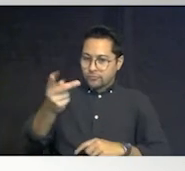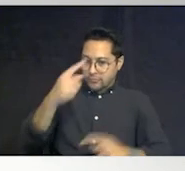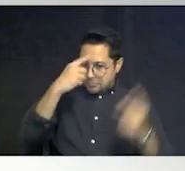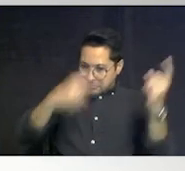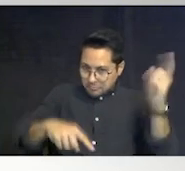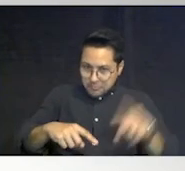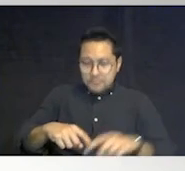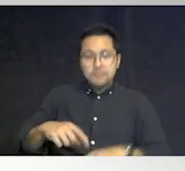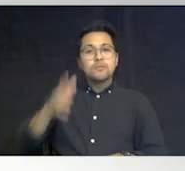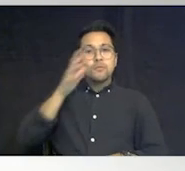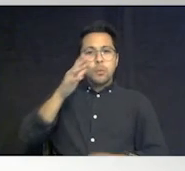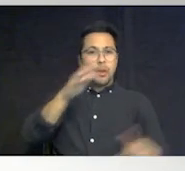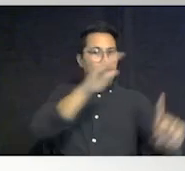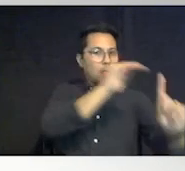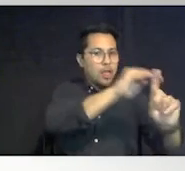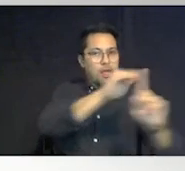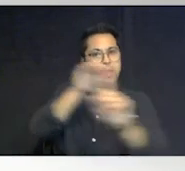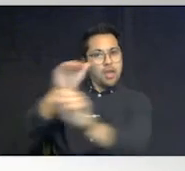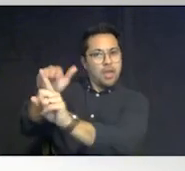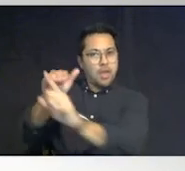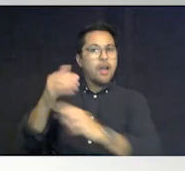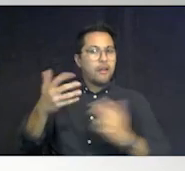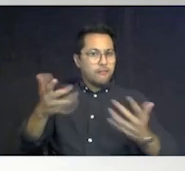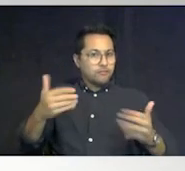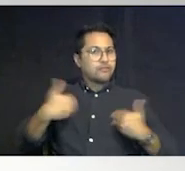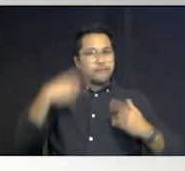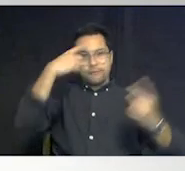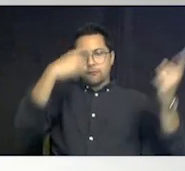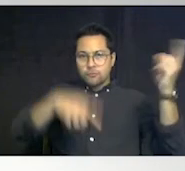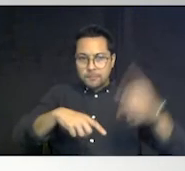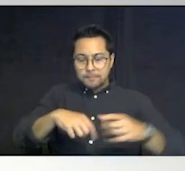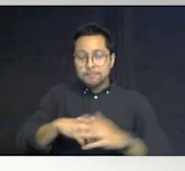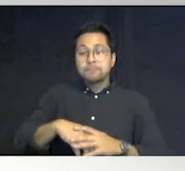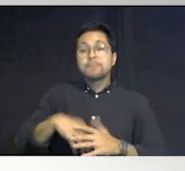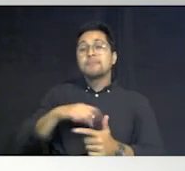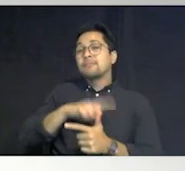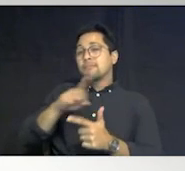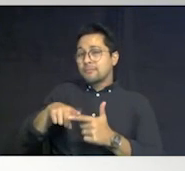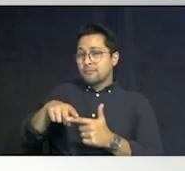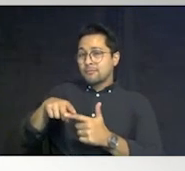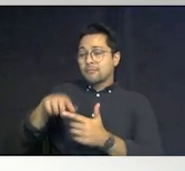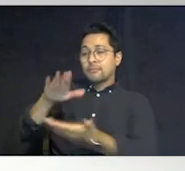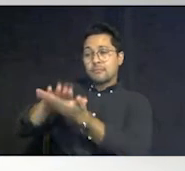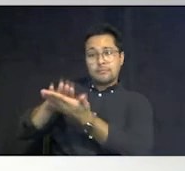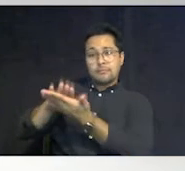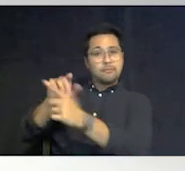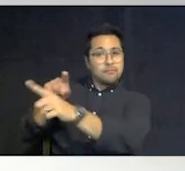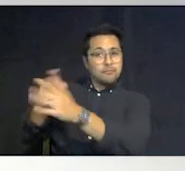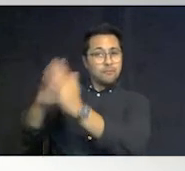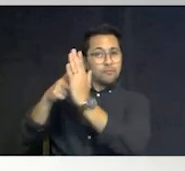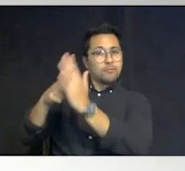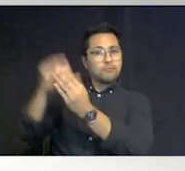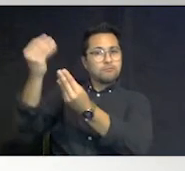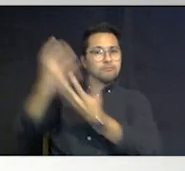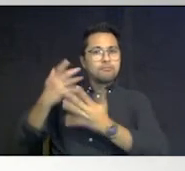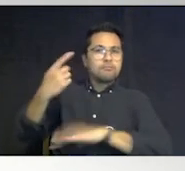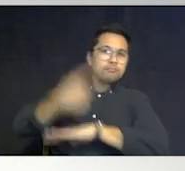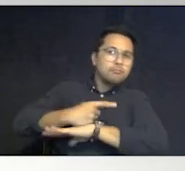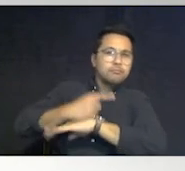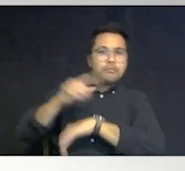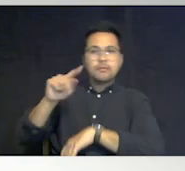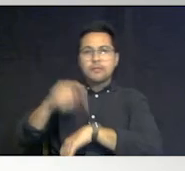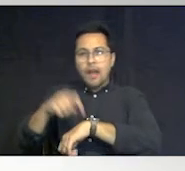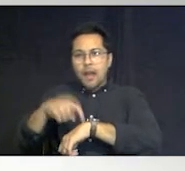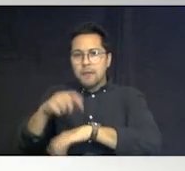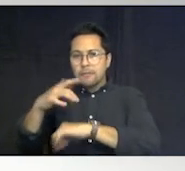will notify all participants that there is an agreement. The district will then is required to provide some dates and times.